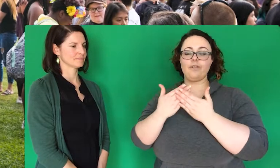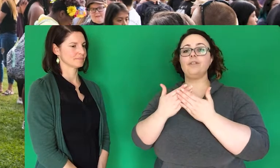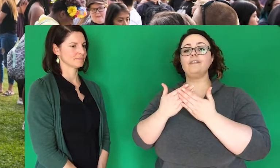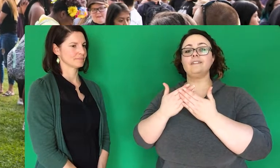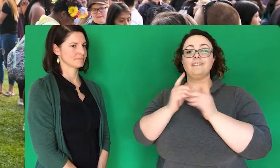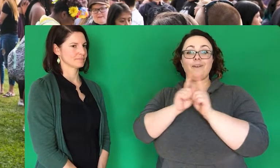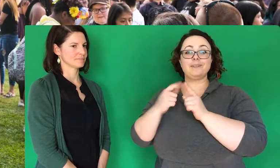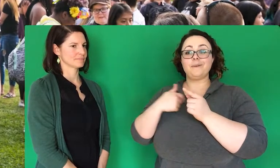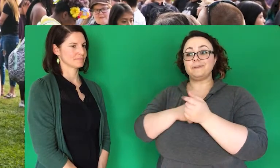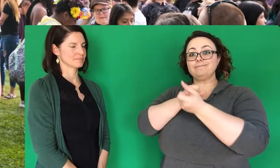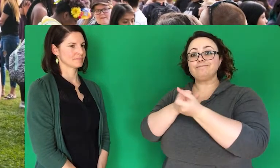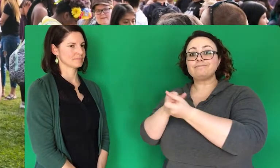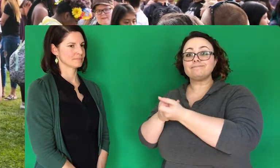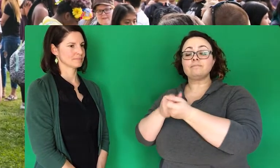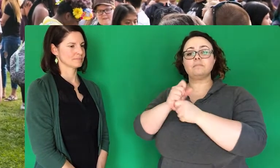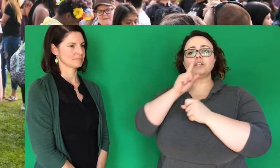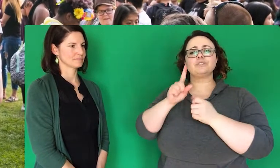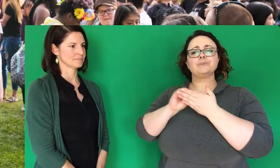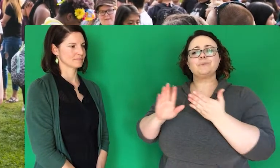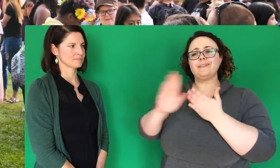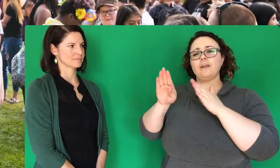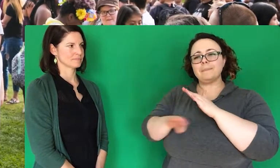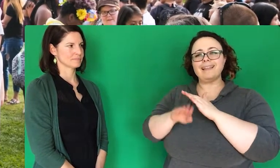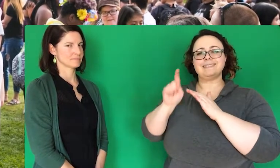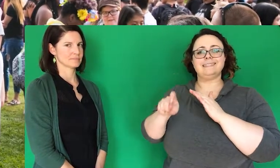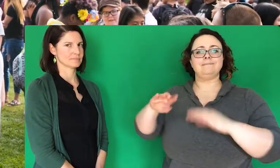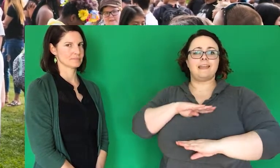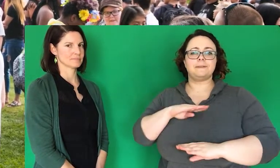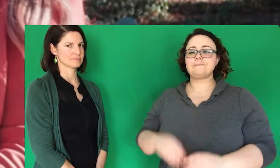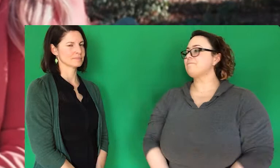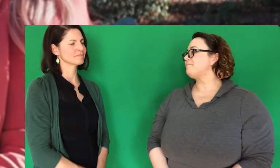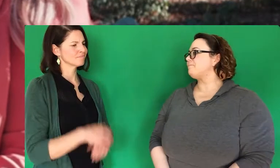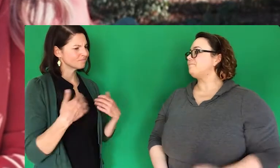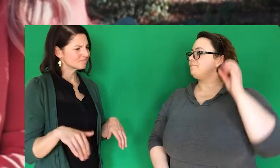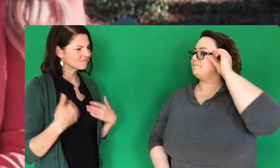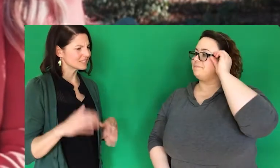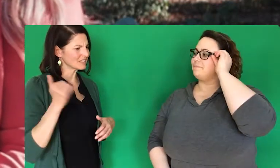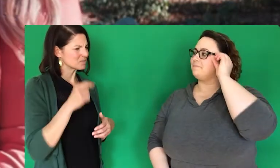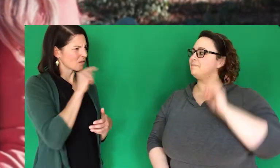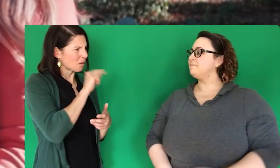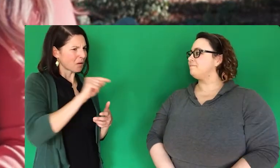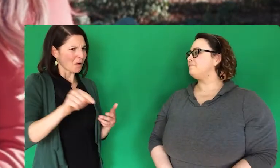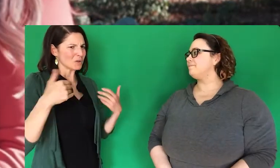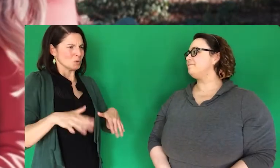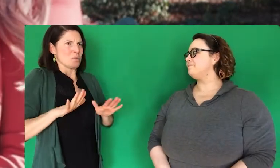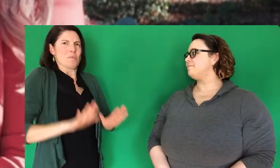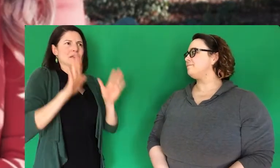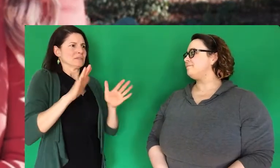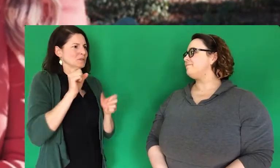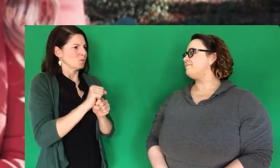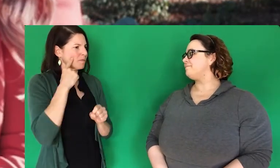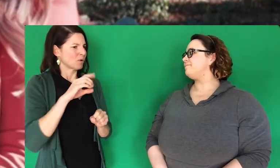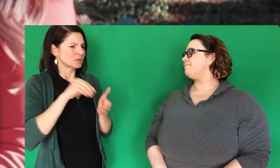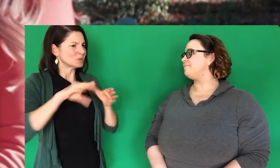we're also advocating to make sure that students' basic needs are being met. Well, it sounds like you all do such amazing work for the